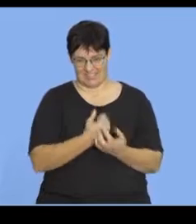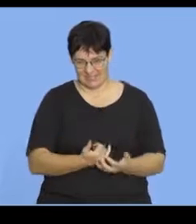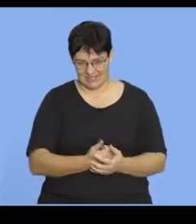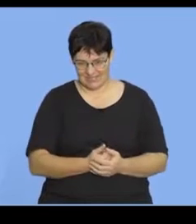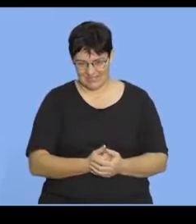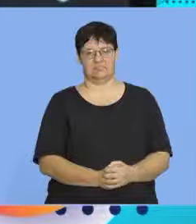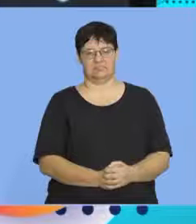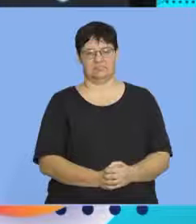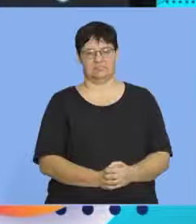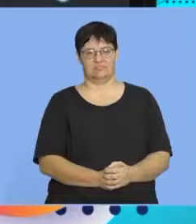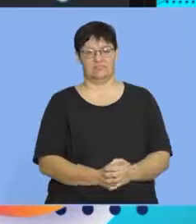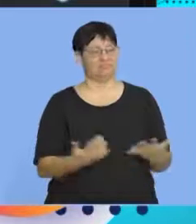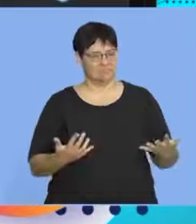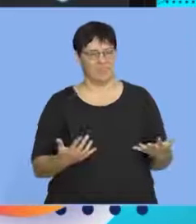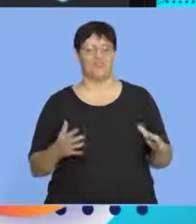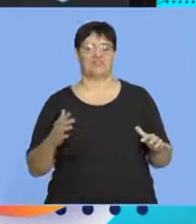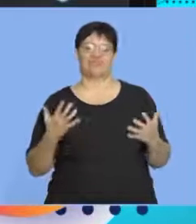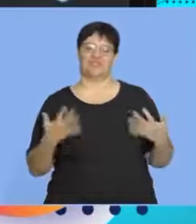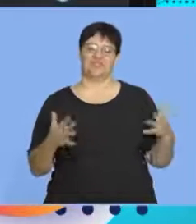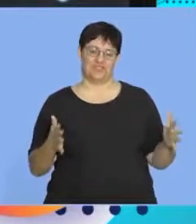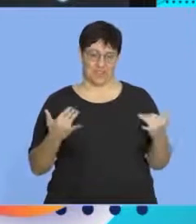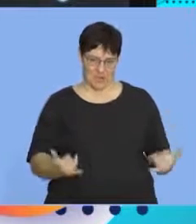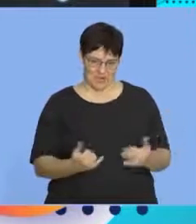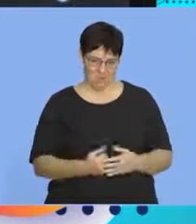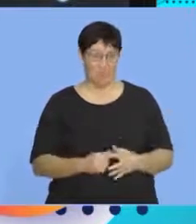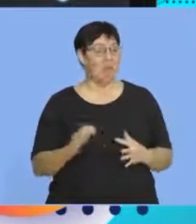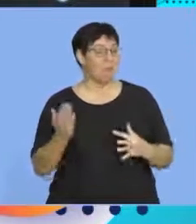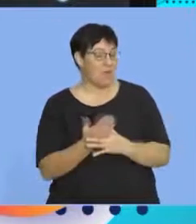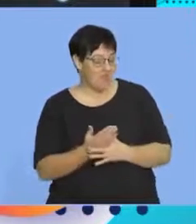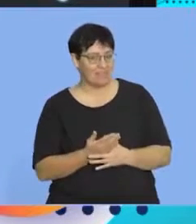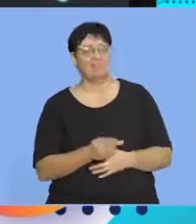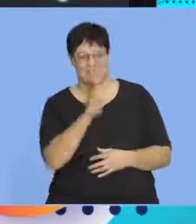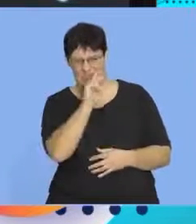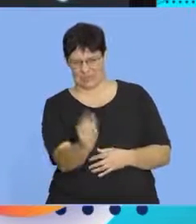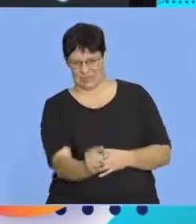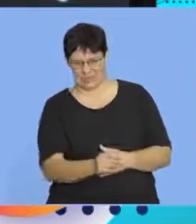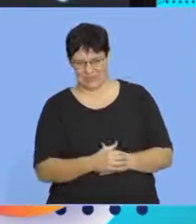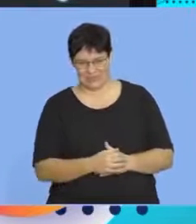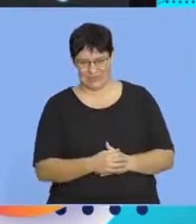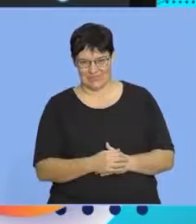That's all for now. We're going to take a short break, and we'll see you in a couple of minutes.